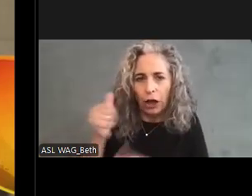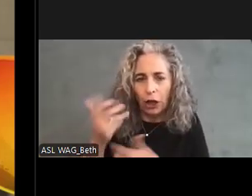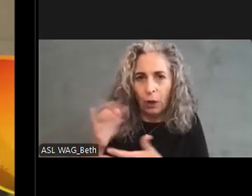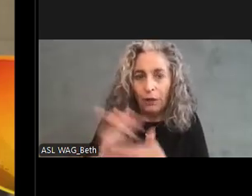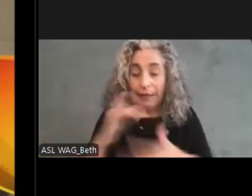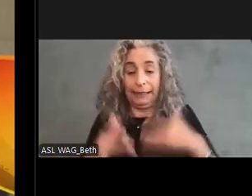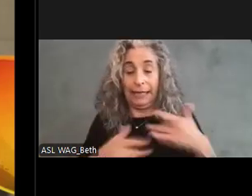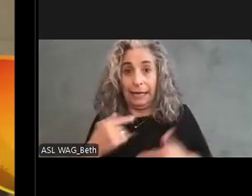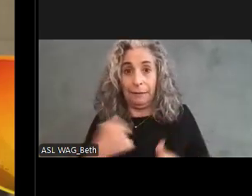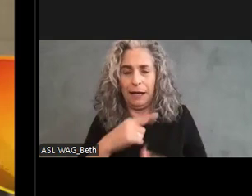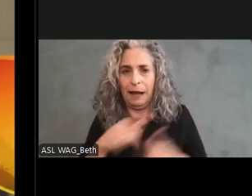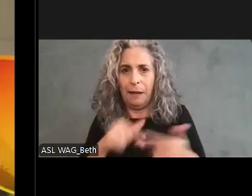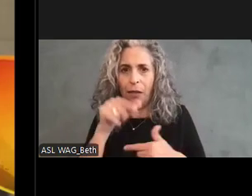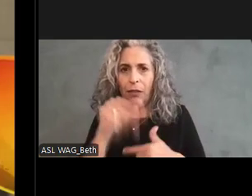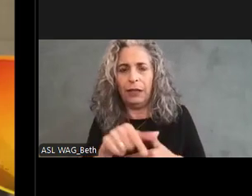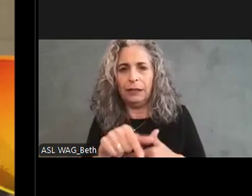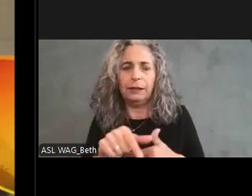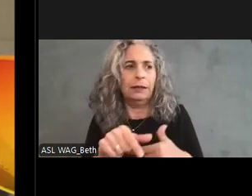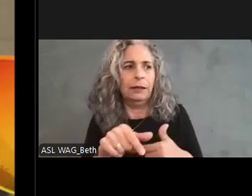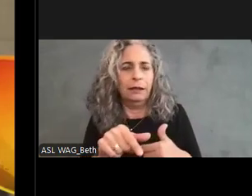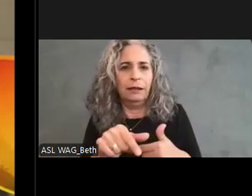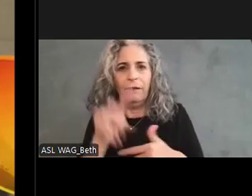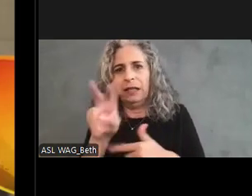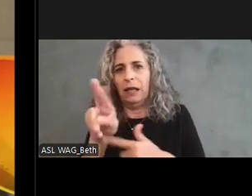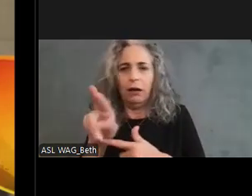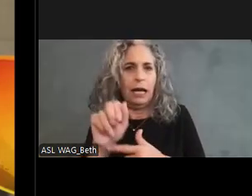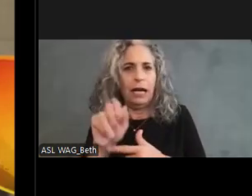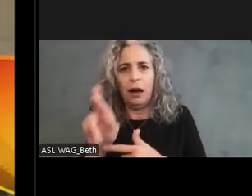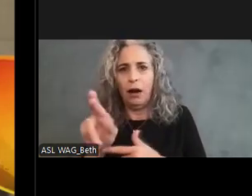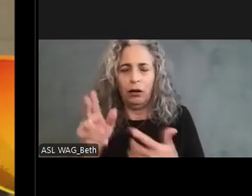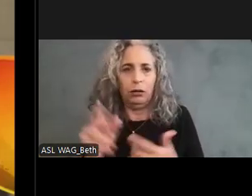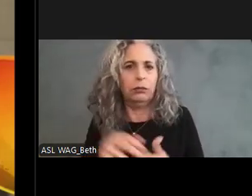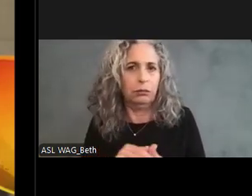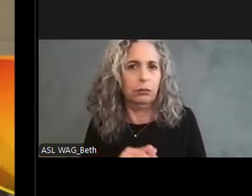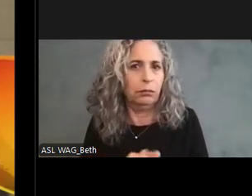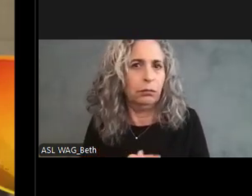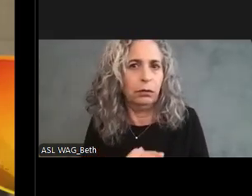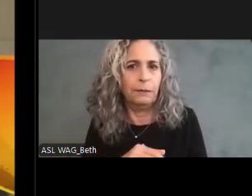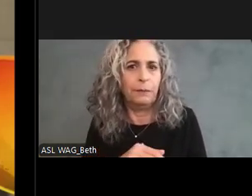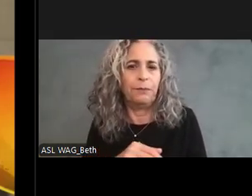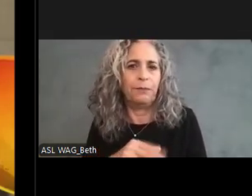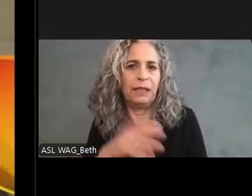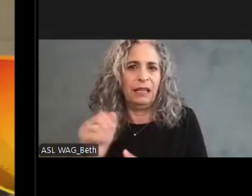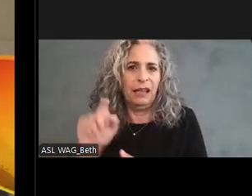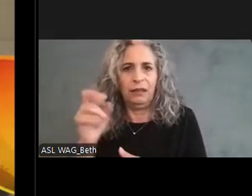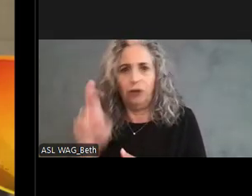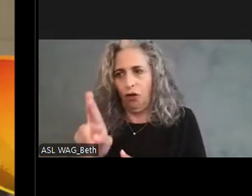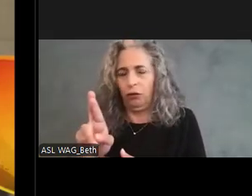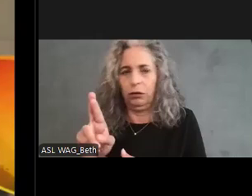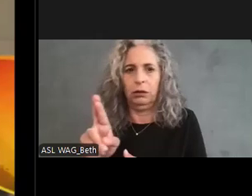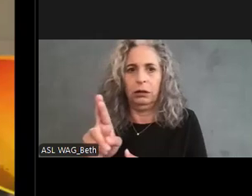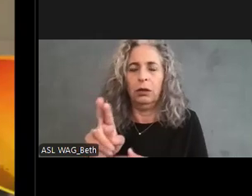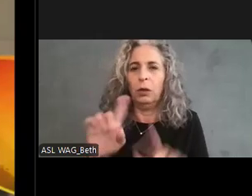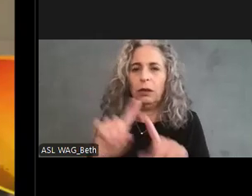of, or the prospect of having VR, AR, XR. How can we go about this with all the audio